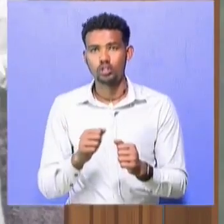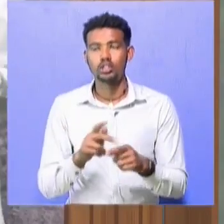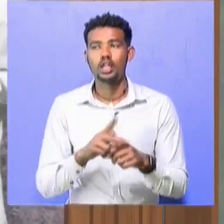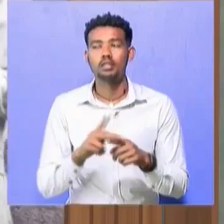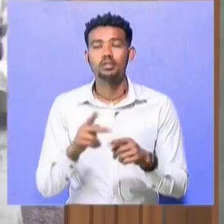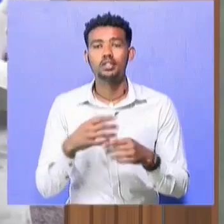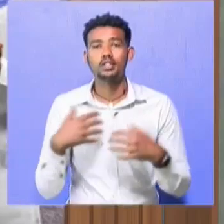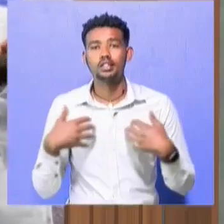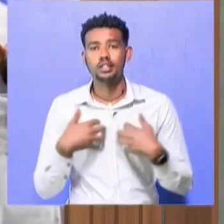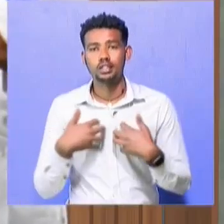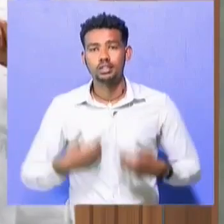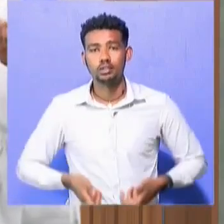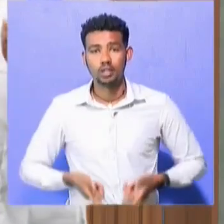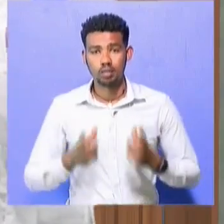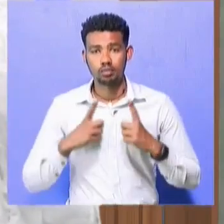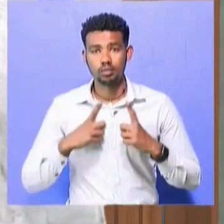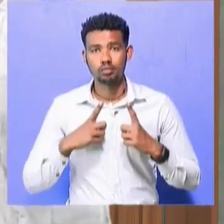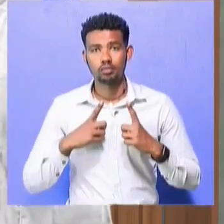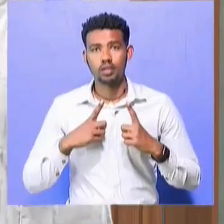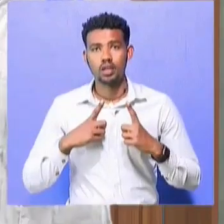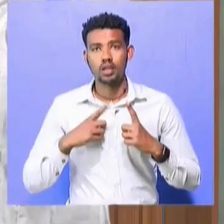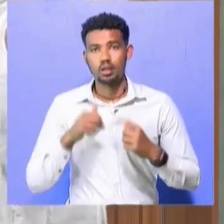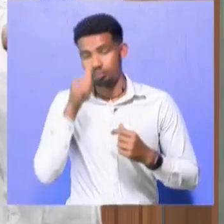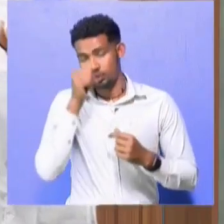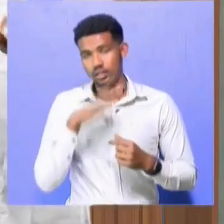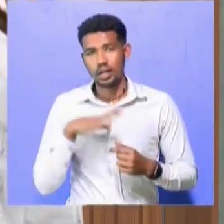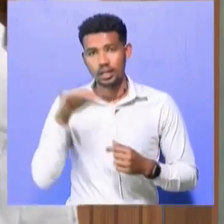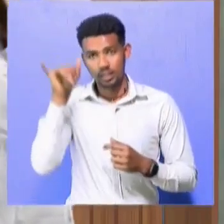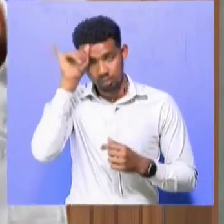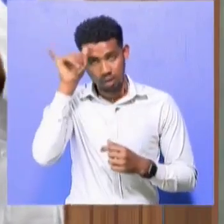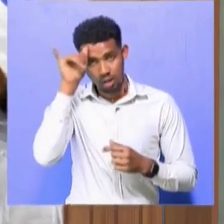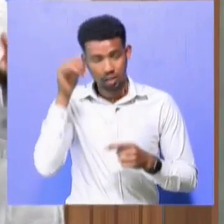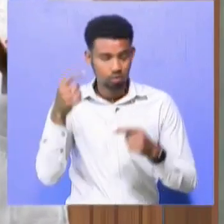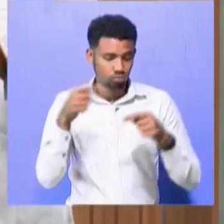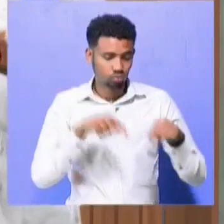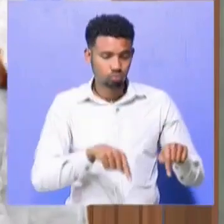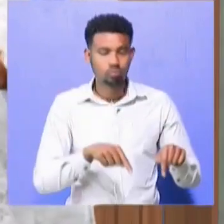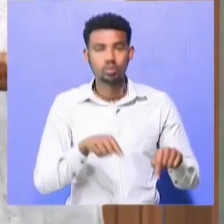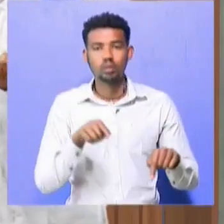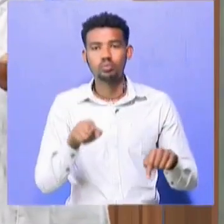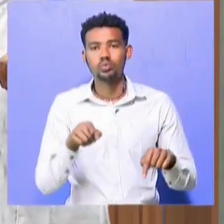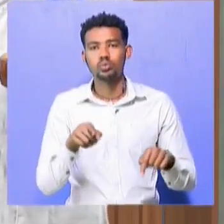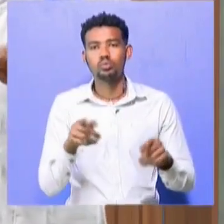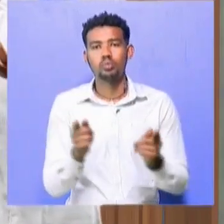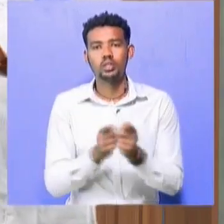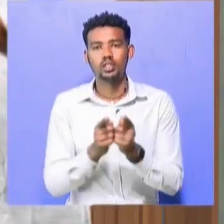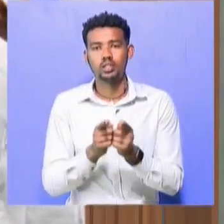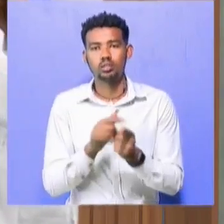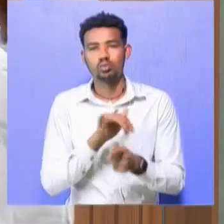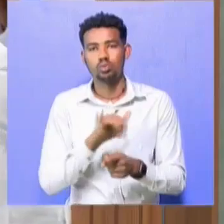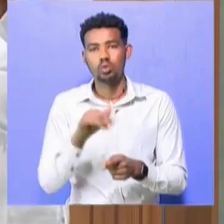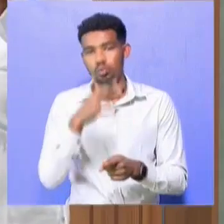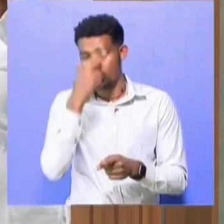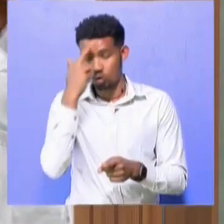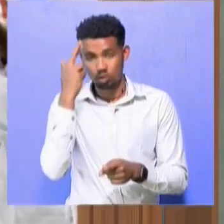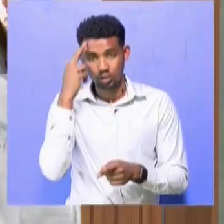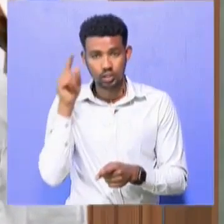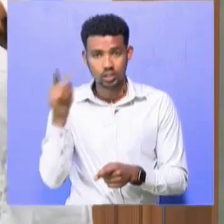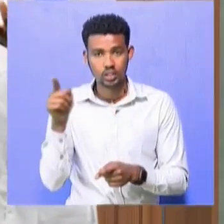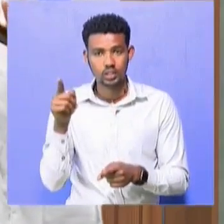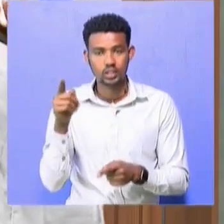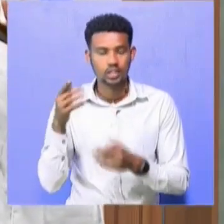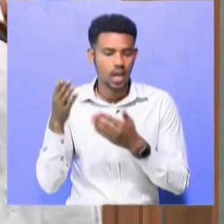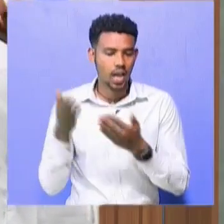animal conservation, Mr. Yitwarek, also invited to take part on this meeting too. That's why, because he's our